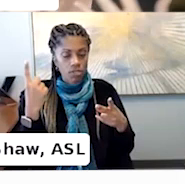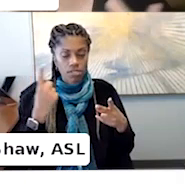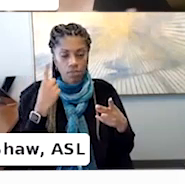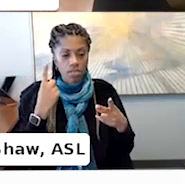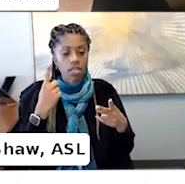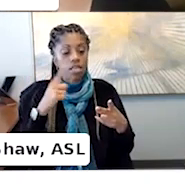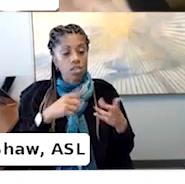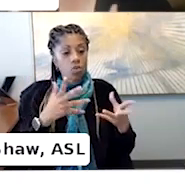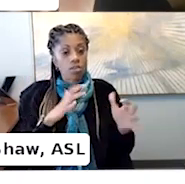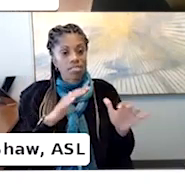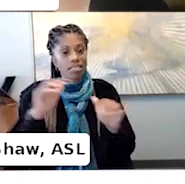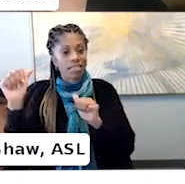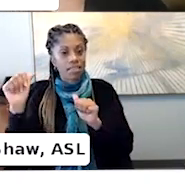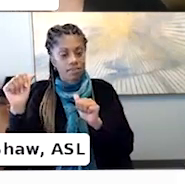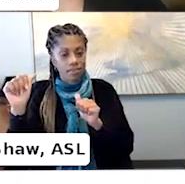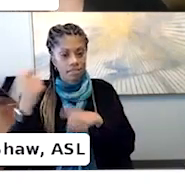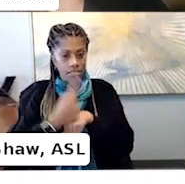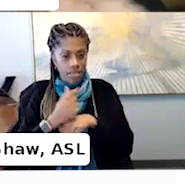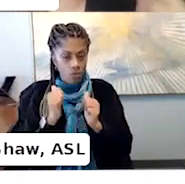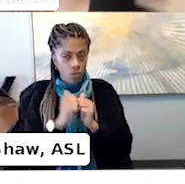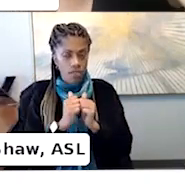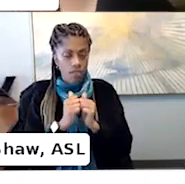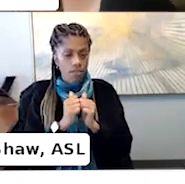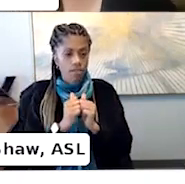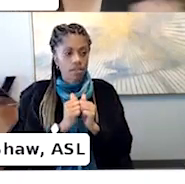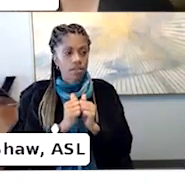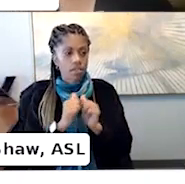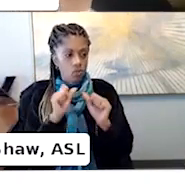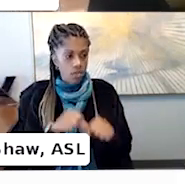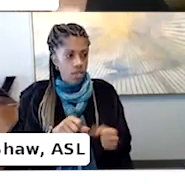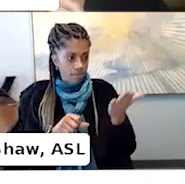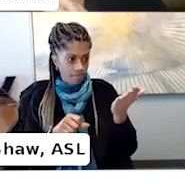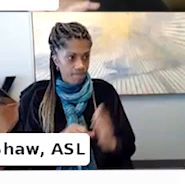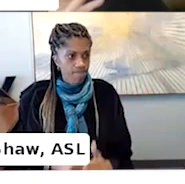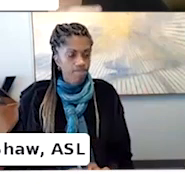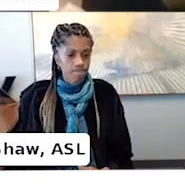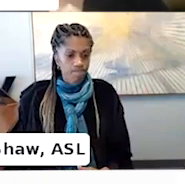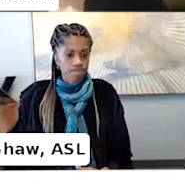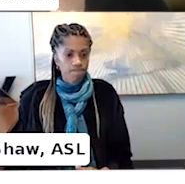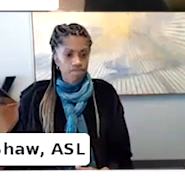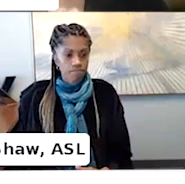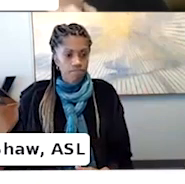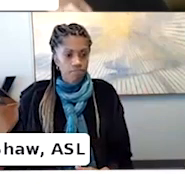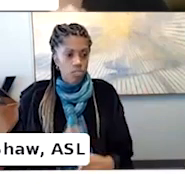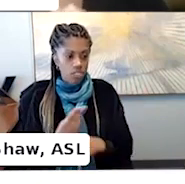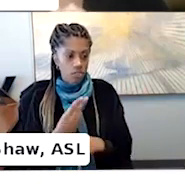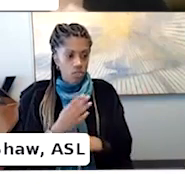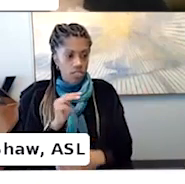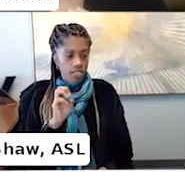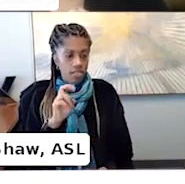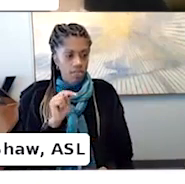with, an idea, a contemplation. If you want to share any of those responses, we're still in that same